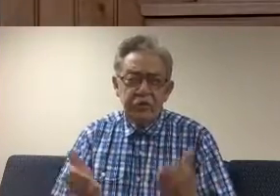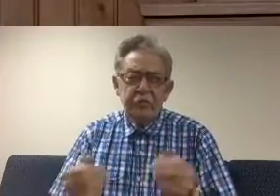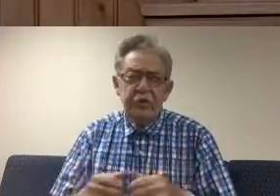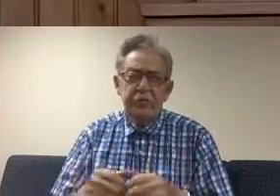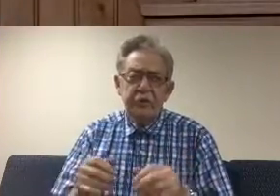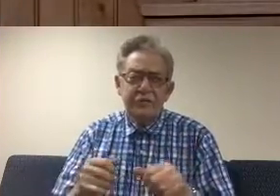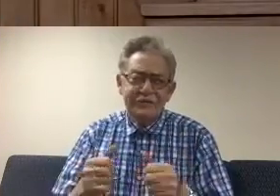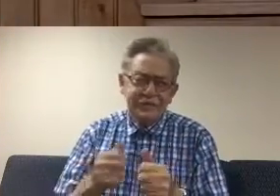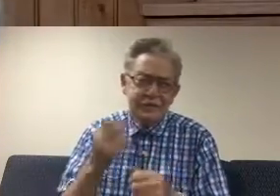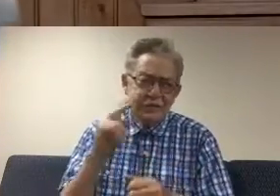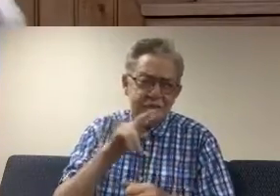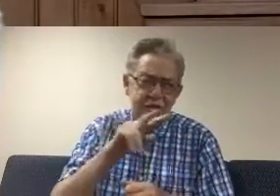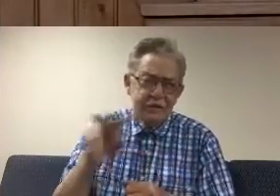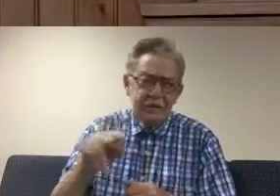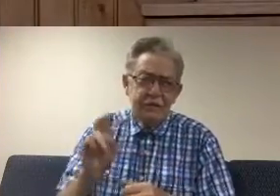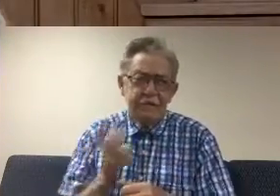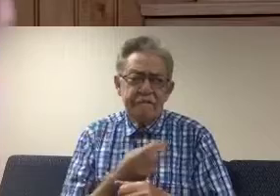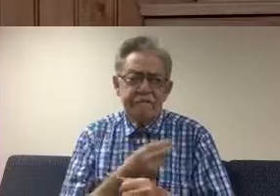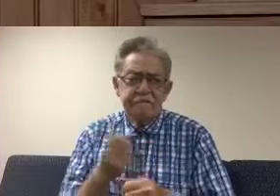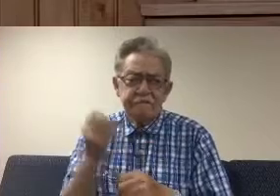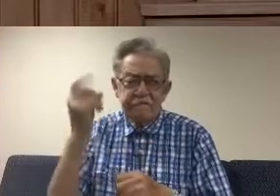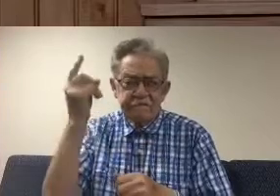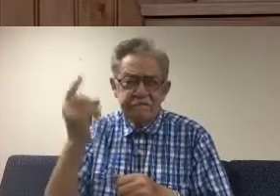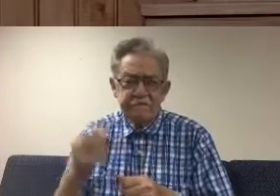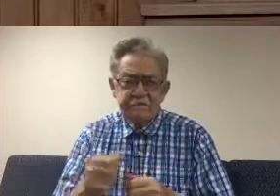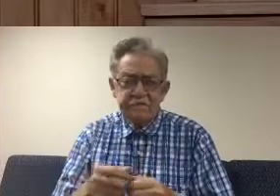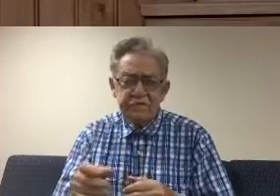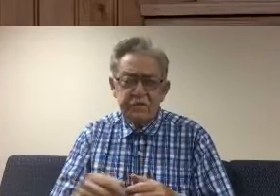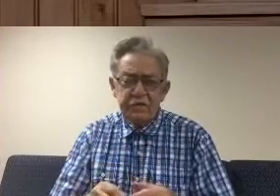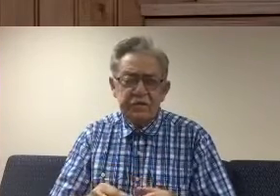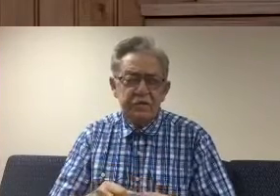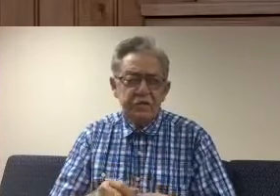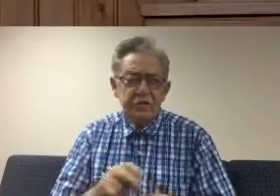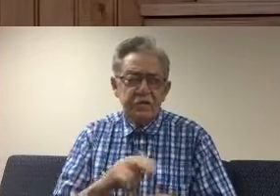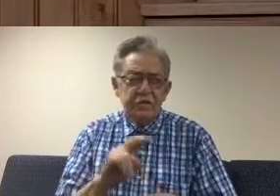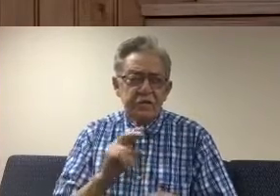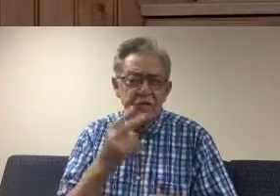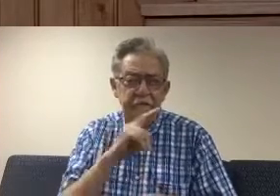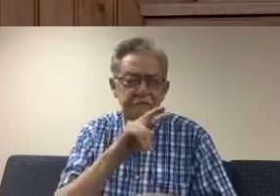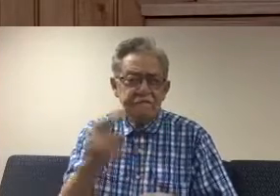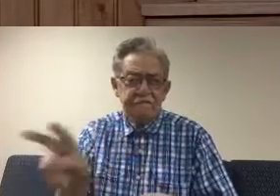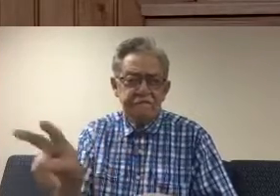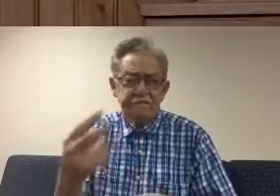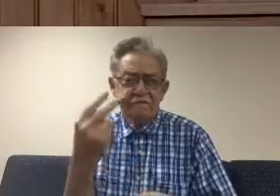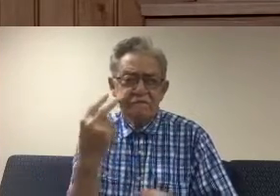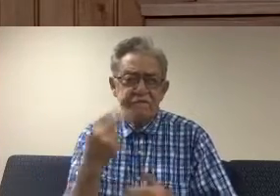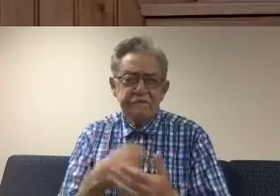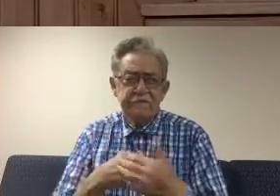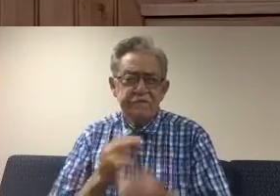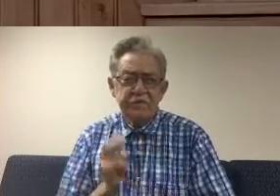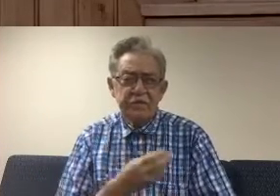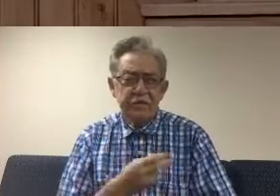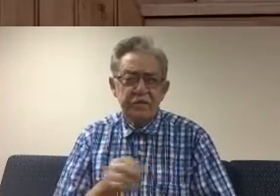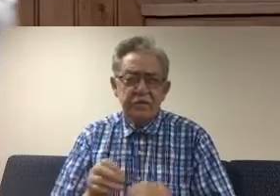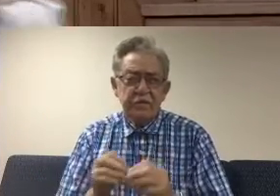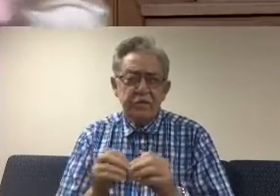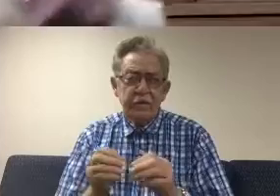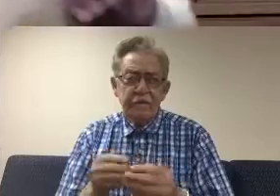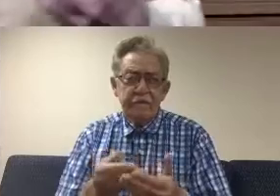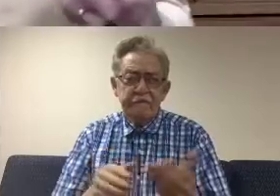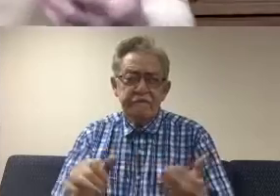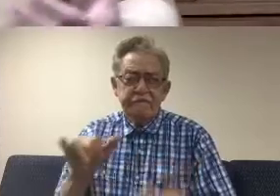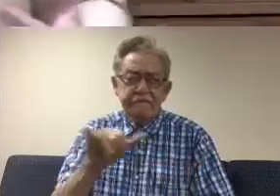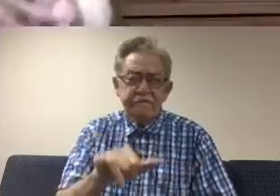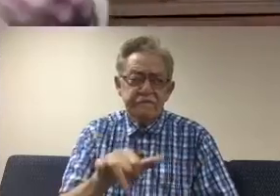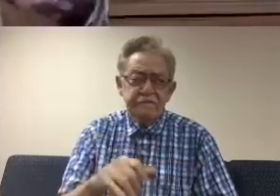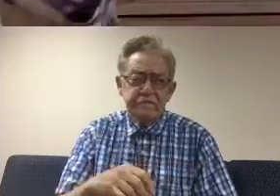tenets, and you've got to look to us to understand what those original tenets are, that that there's something more to it than that. That just doesn't help us. And